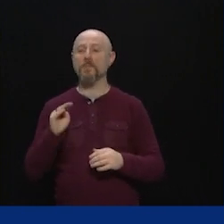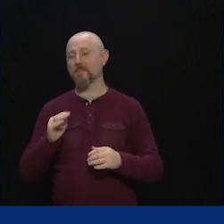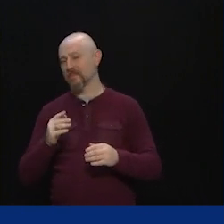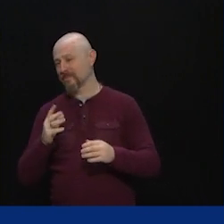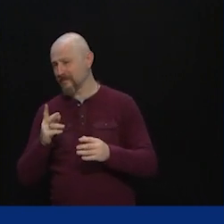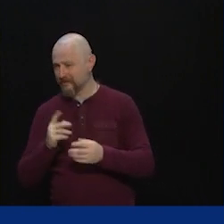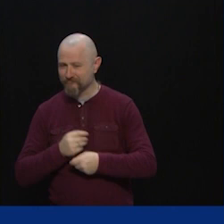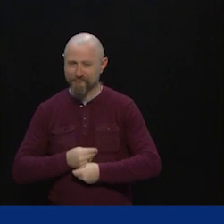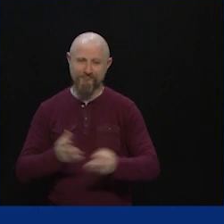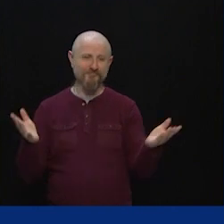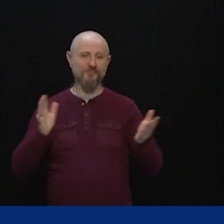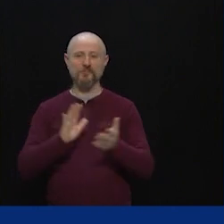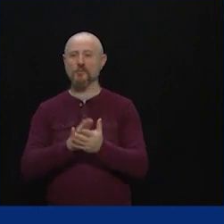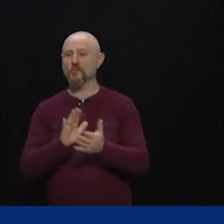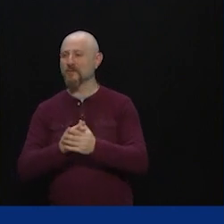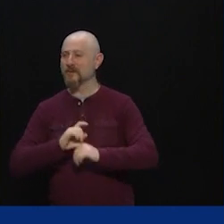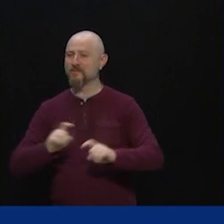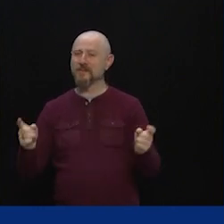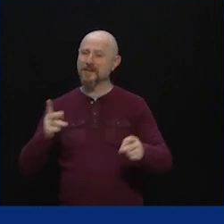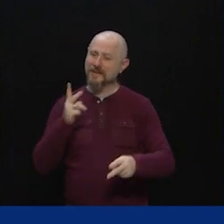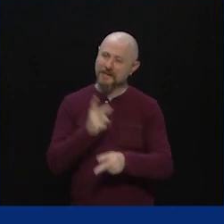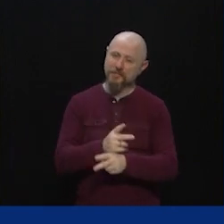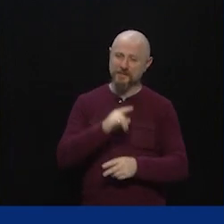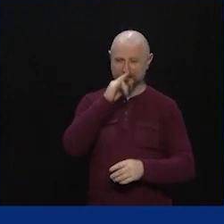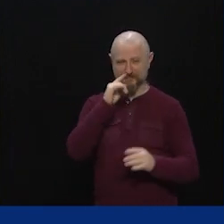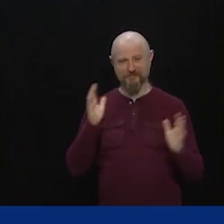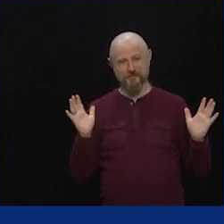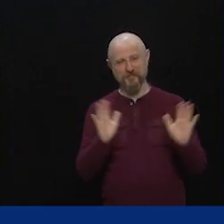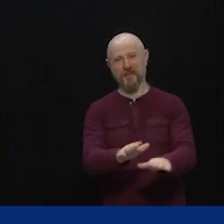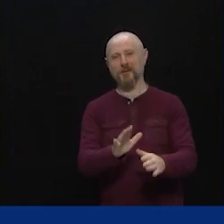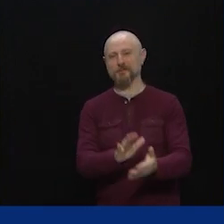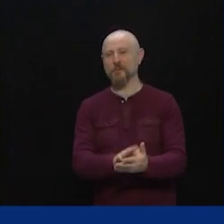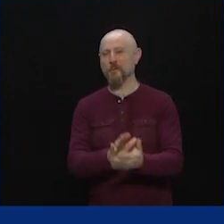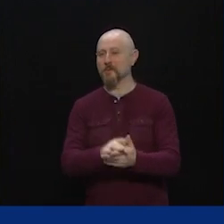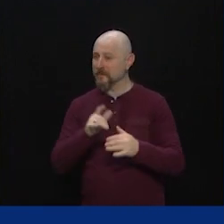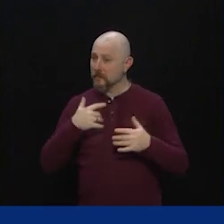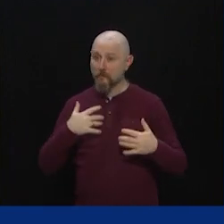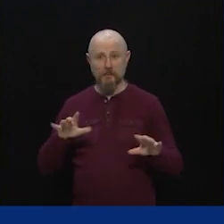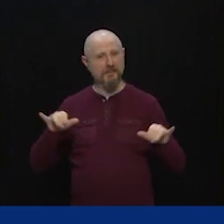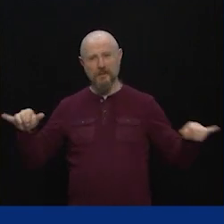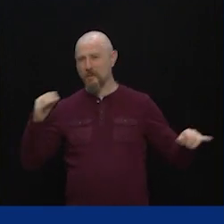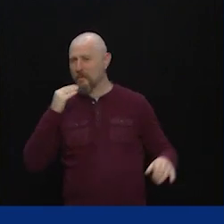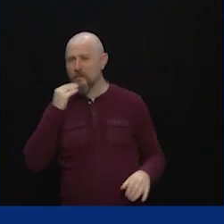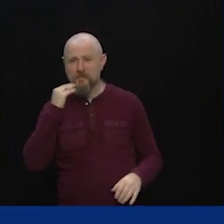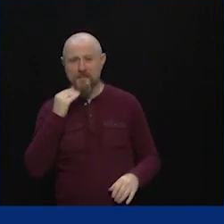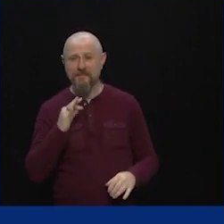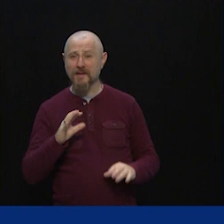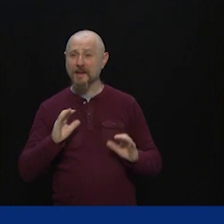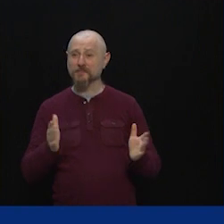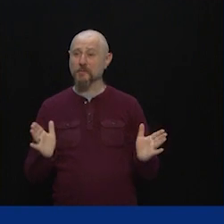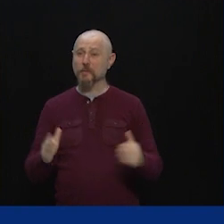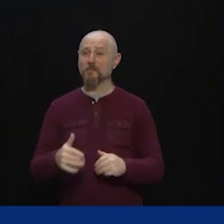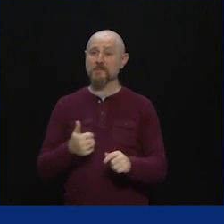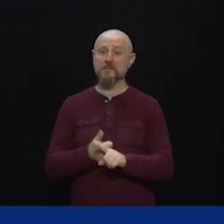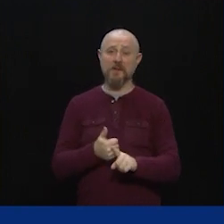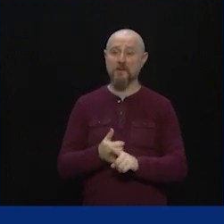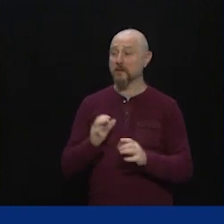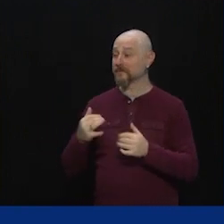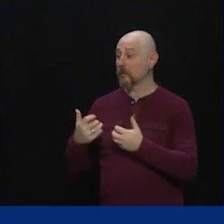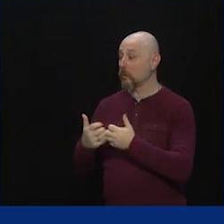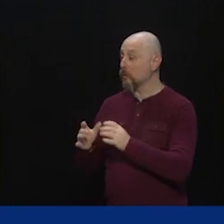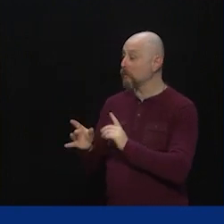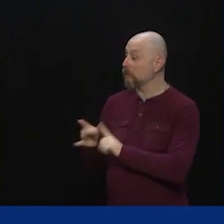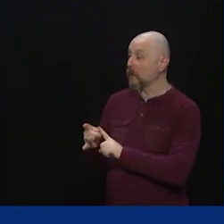purpose of keeping kids in school, or having them be able to, if someone tests positive in a classroom and they've been exposed to them, they